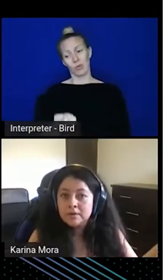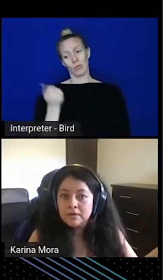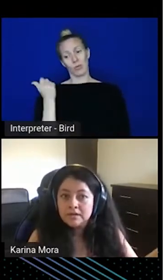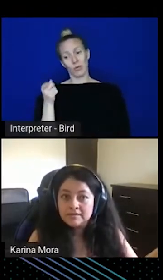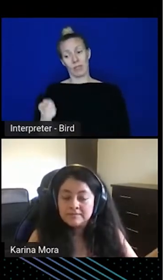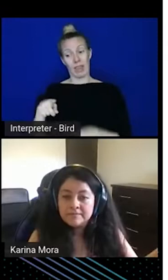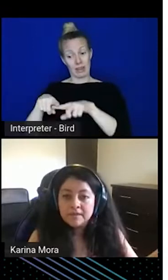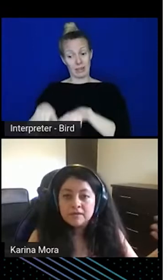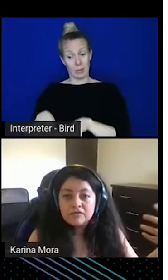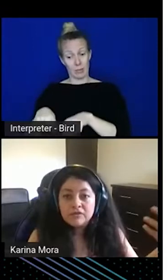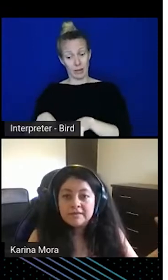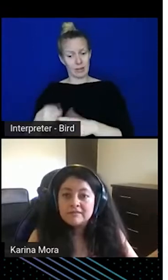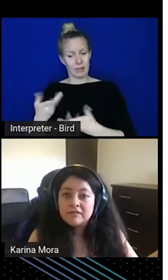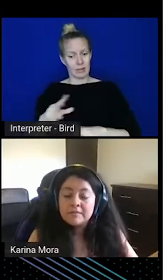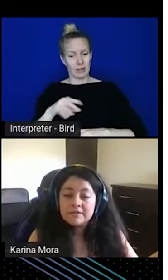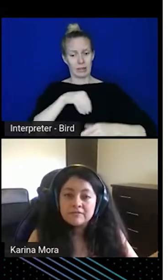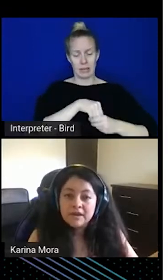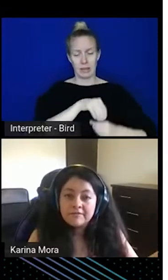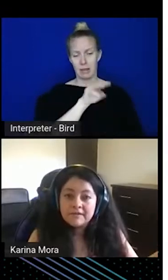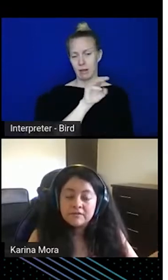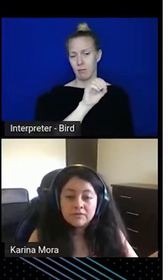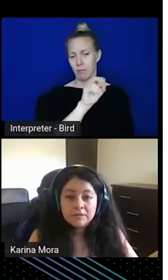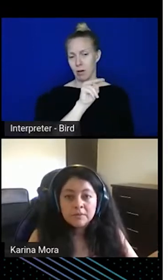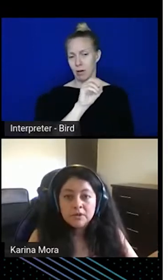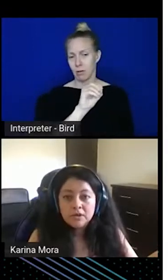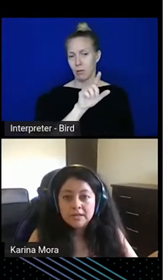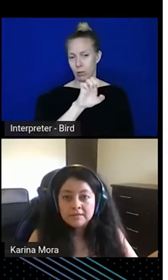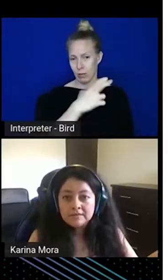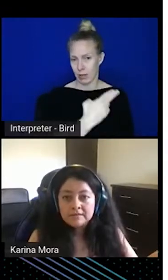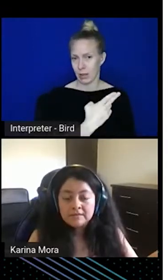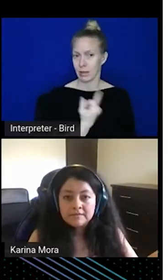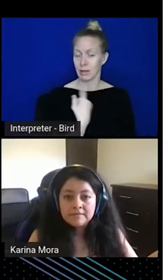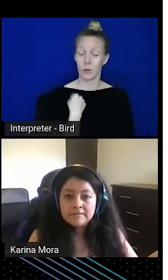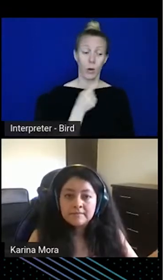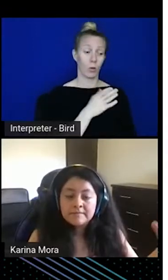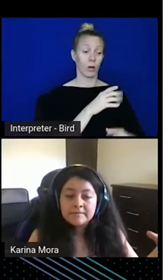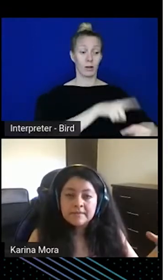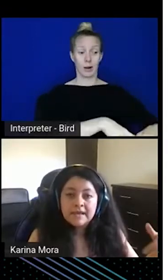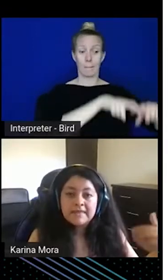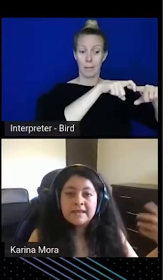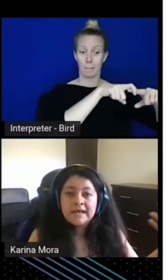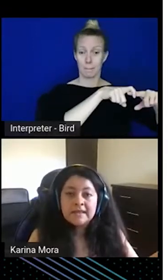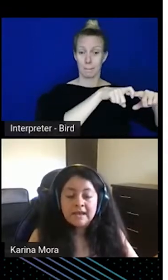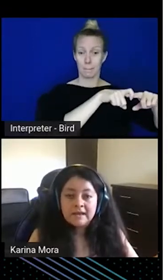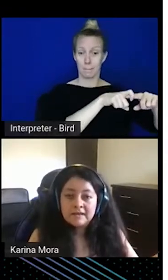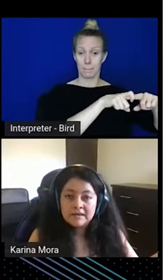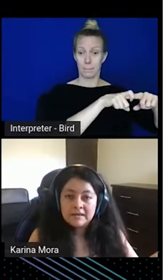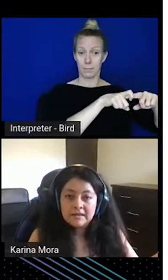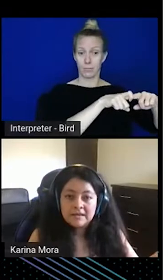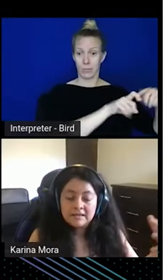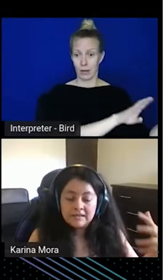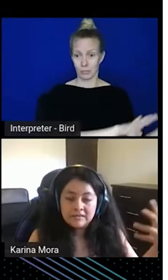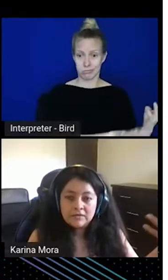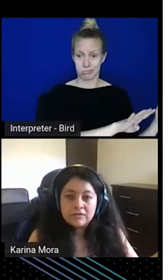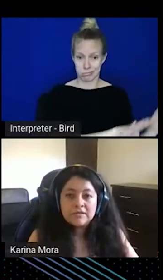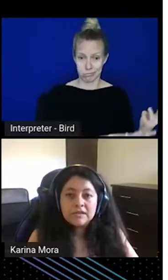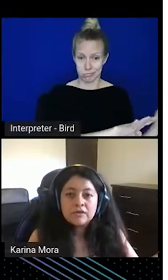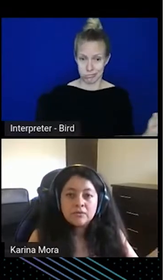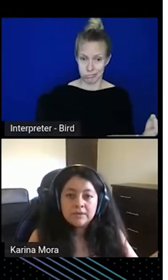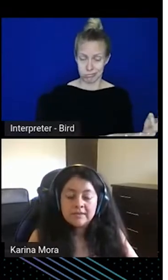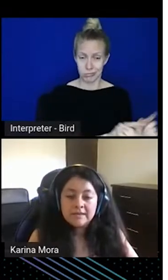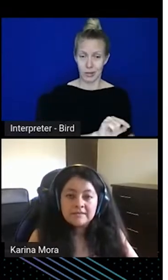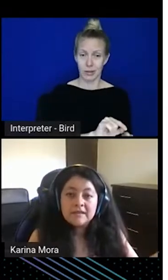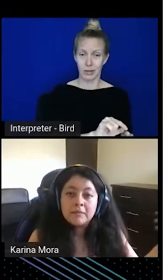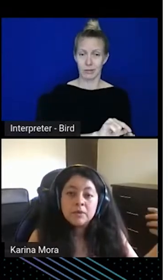in my monolith. So I stop the traffic to the monolith, and then I can